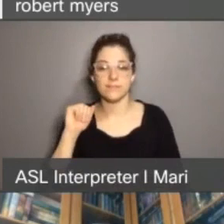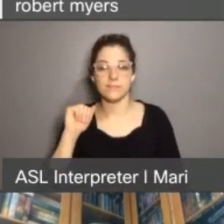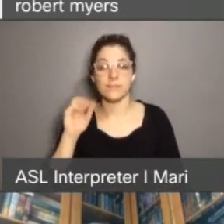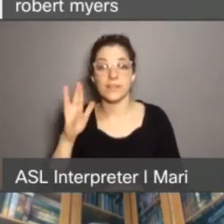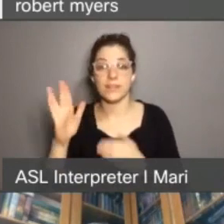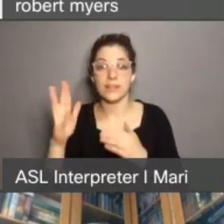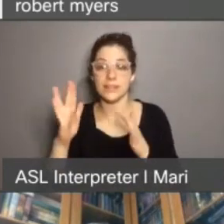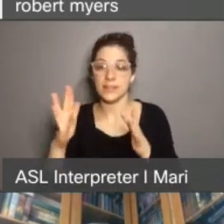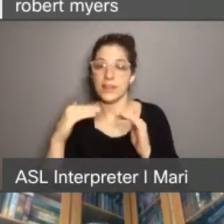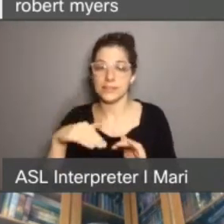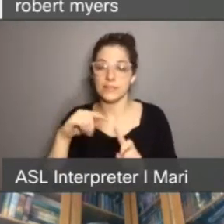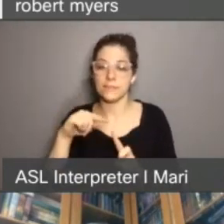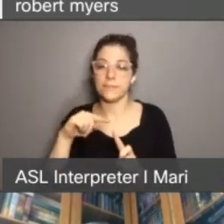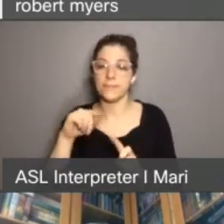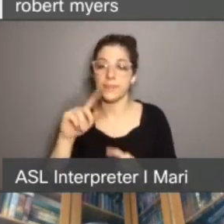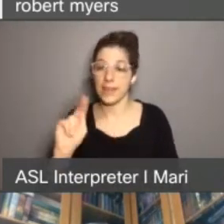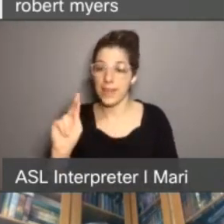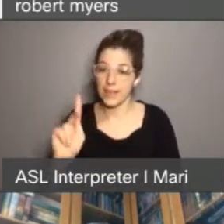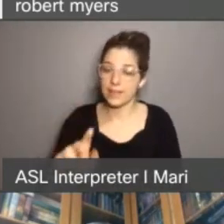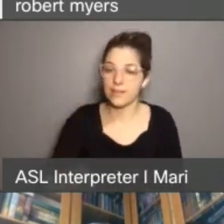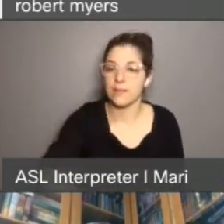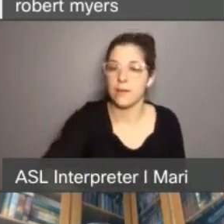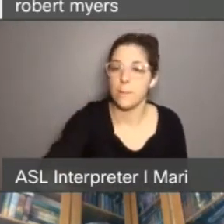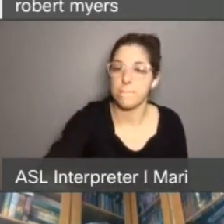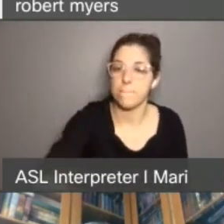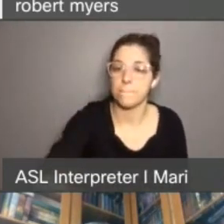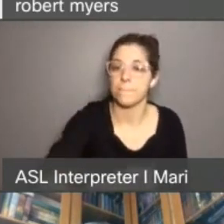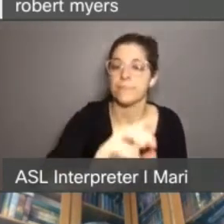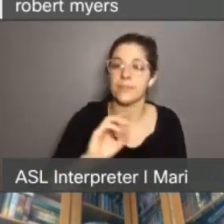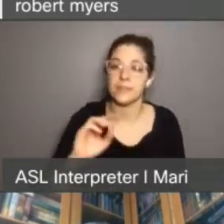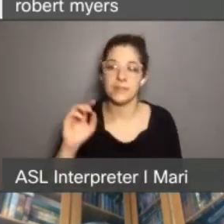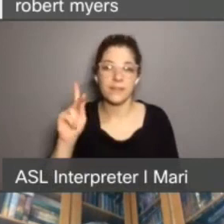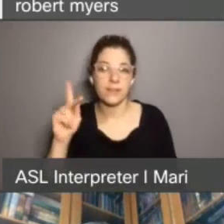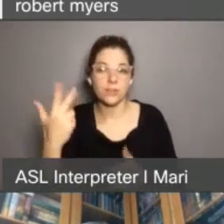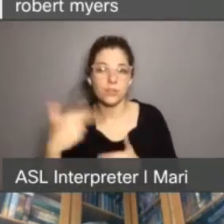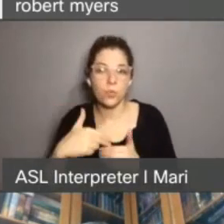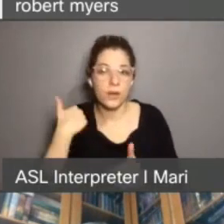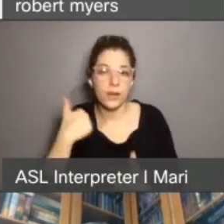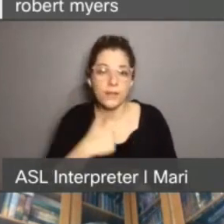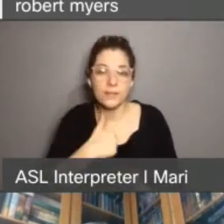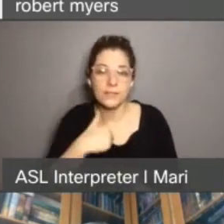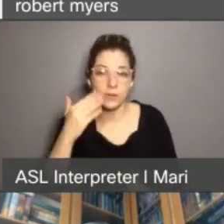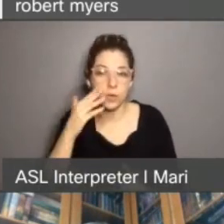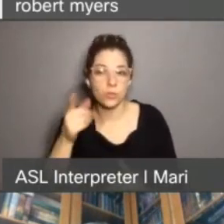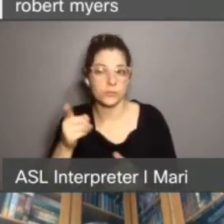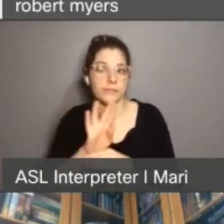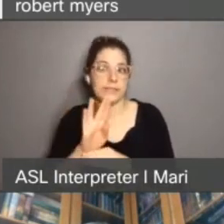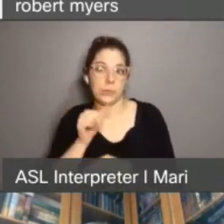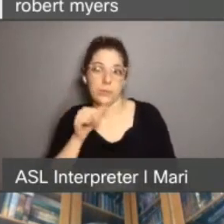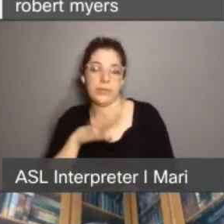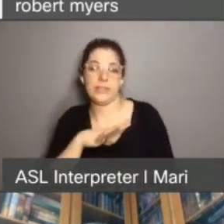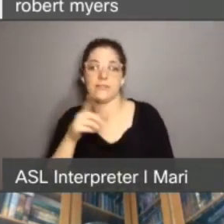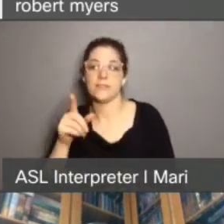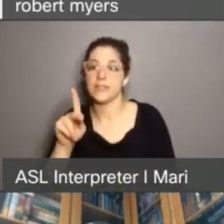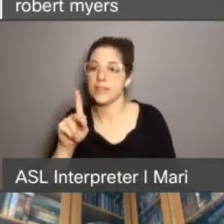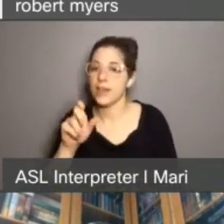Next on the list are the K's. I'm not sure if this particular K has been able to join us yet, because I know she's a very busy woman.